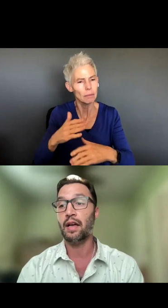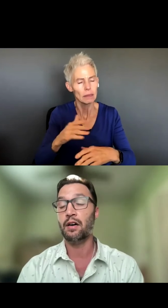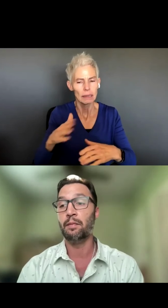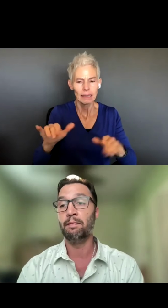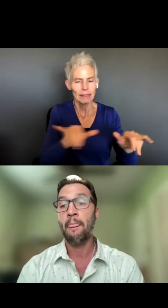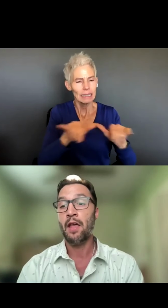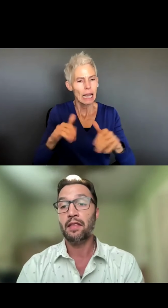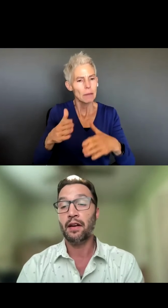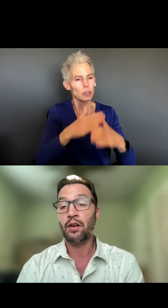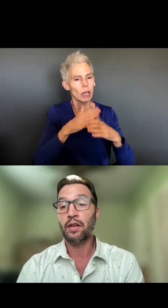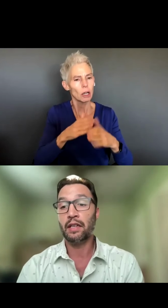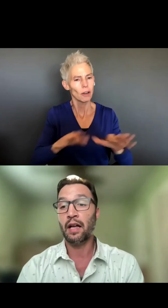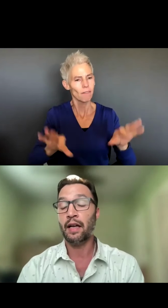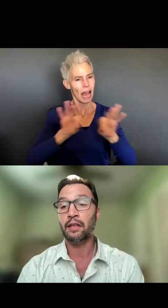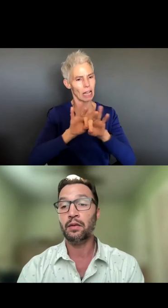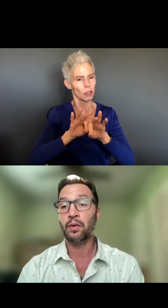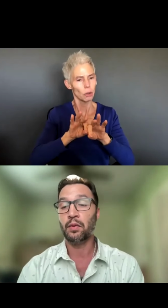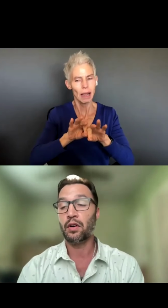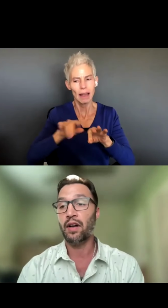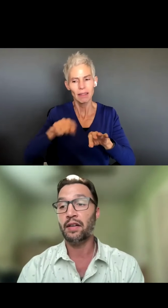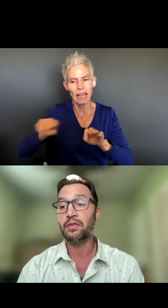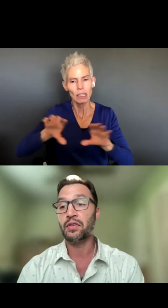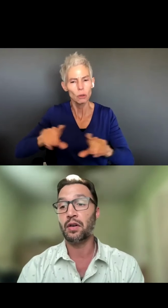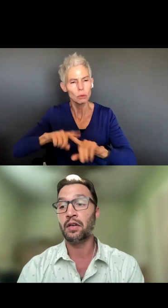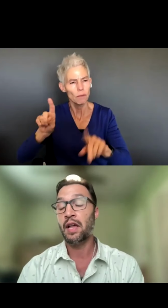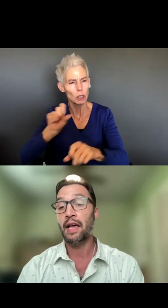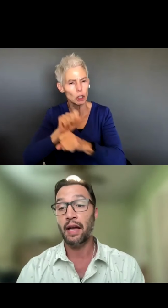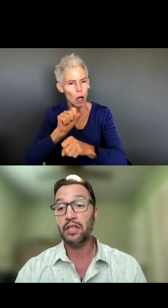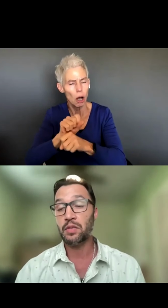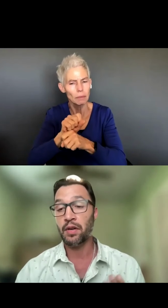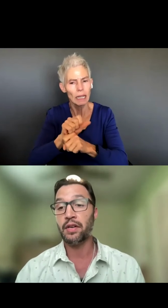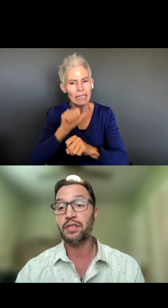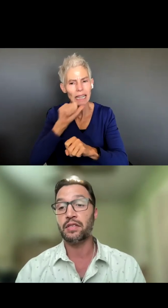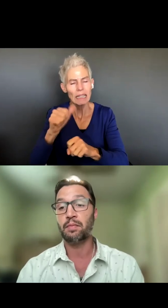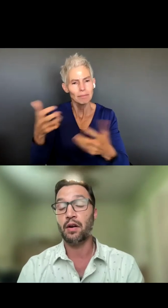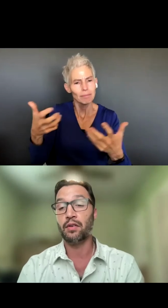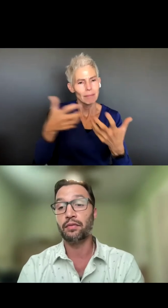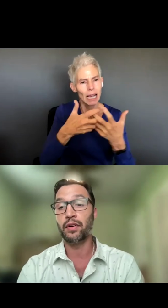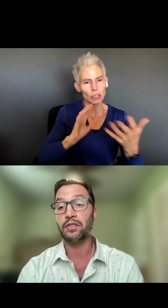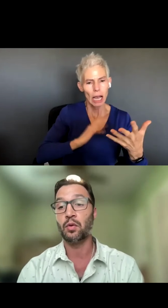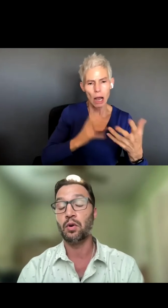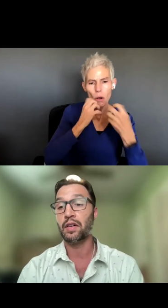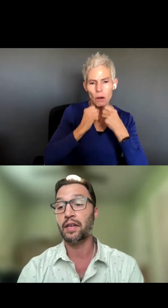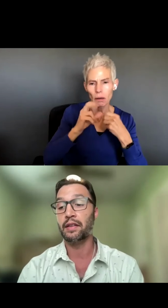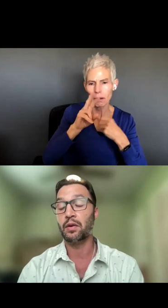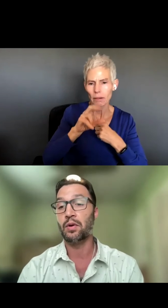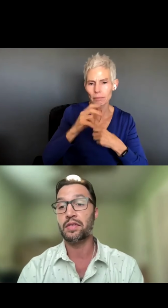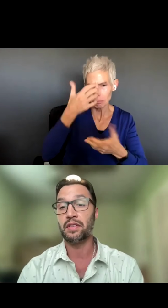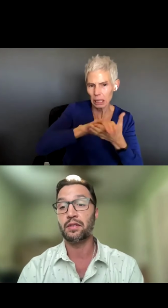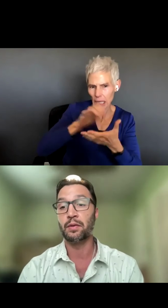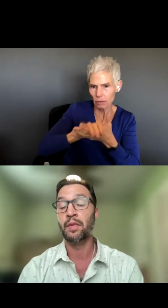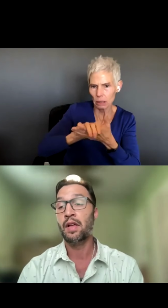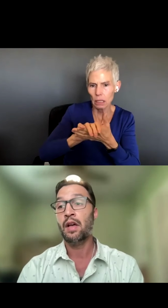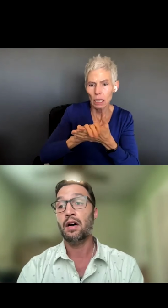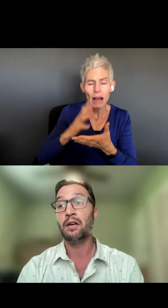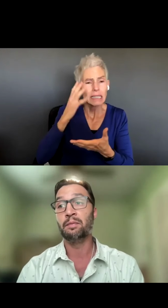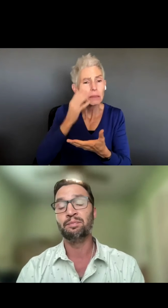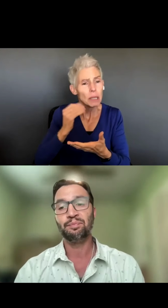jobs that aren't in line with what our values are. And I've experienced this power differential working in the court